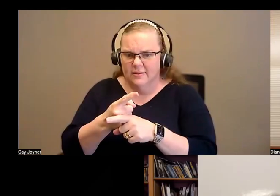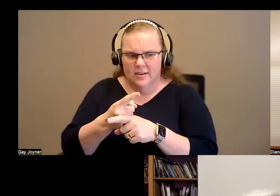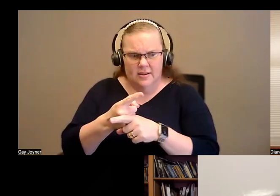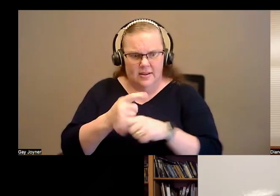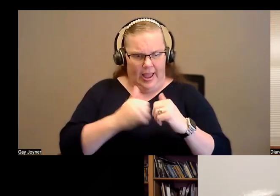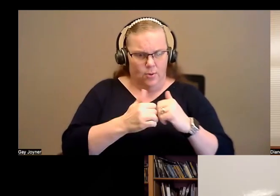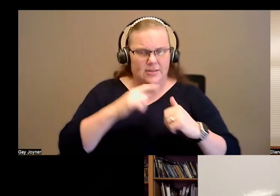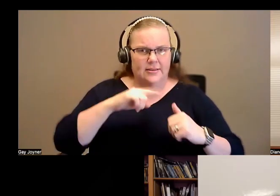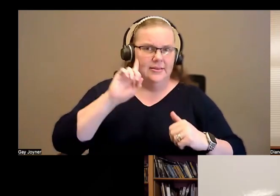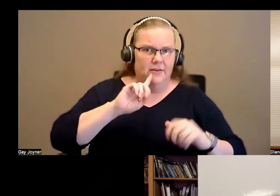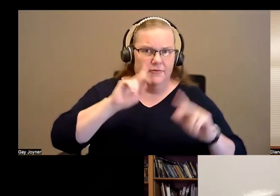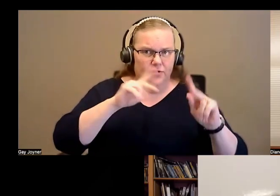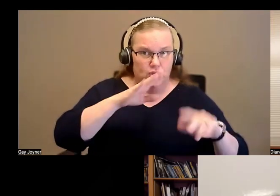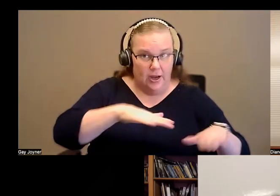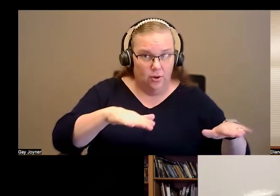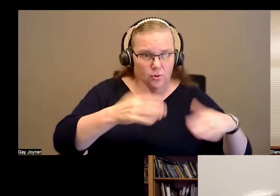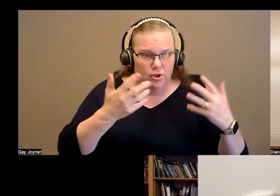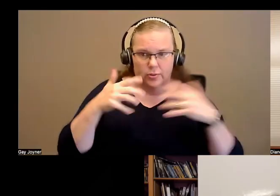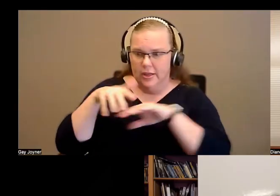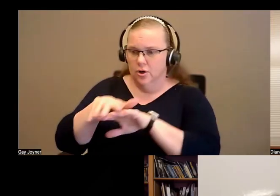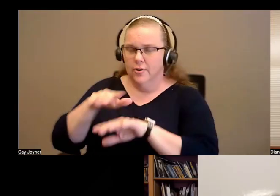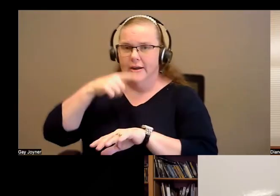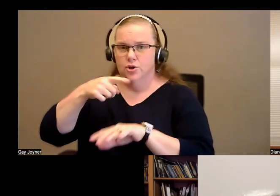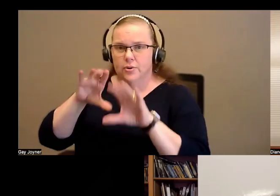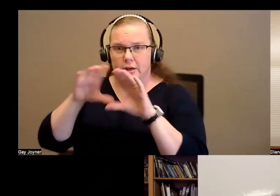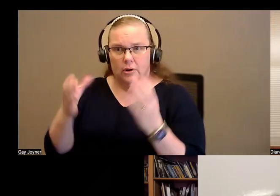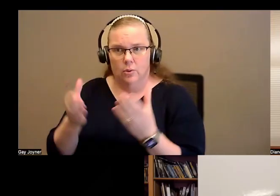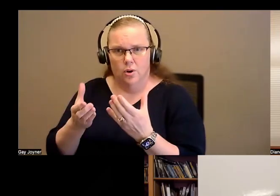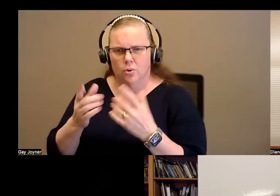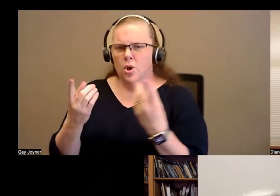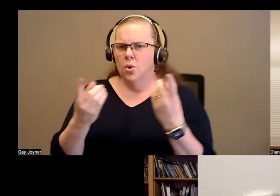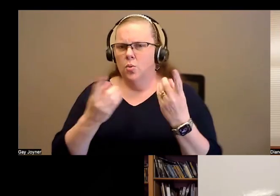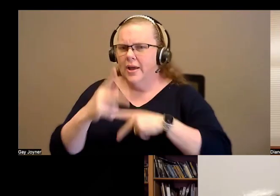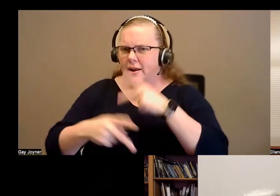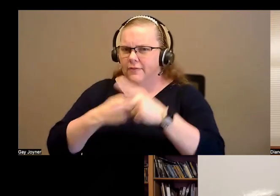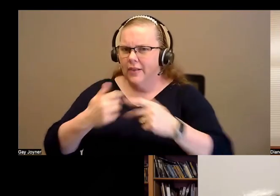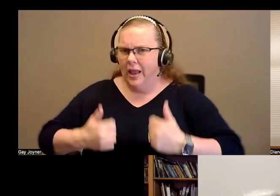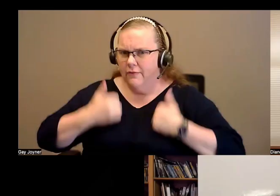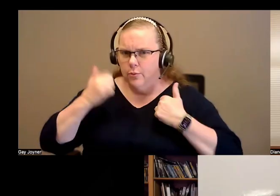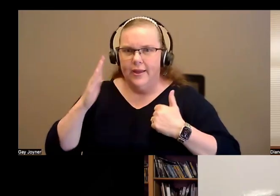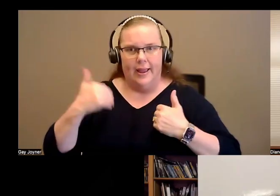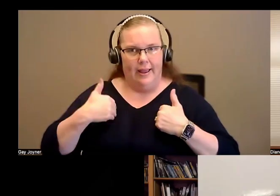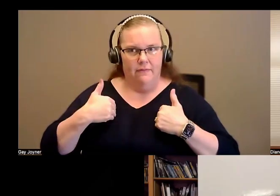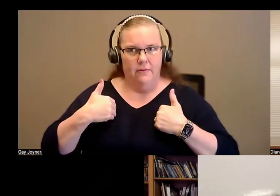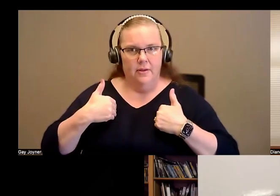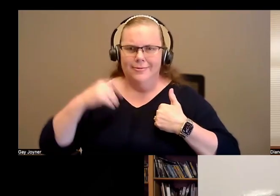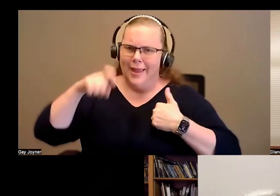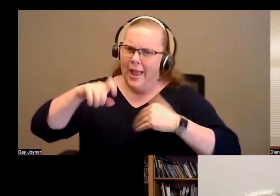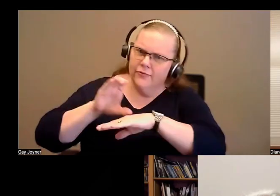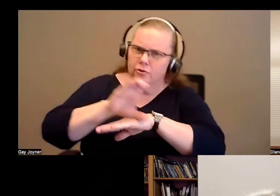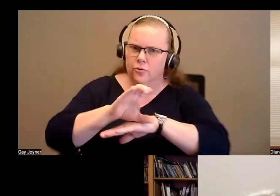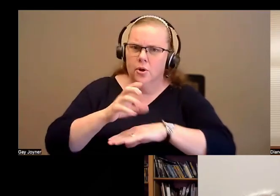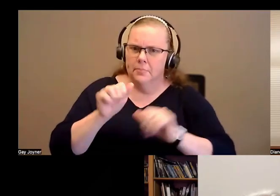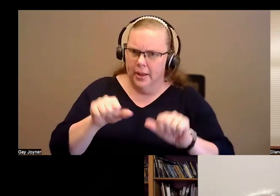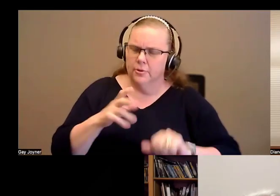right. Mm. How is a deaf child going to integrate into a hearing world? What kind of life will they have? They